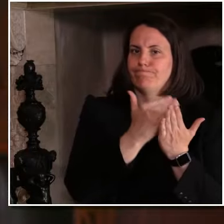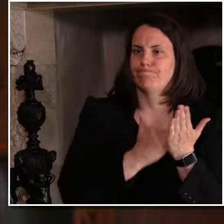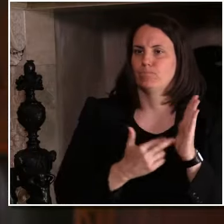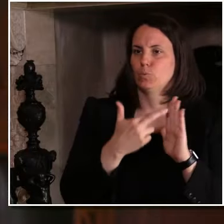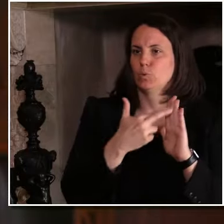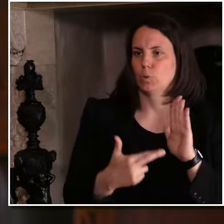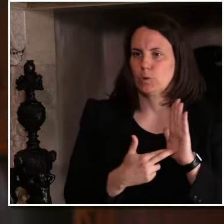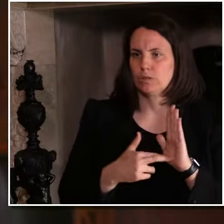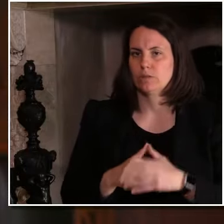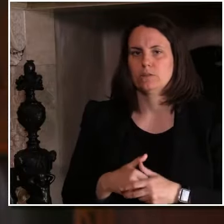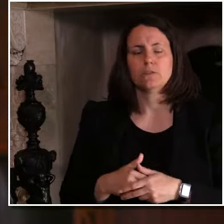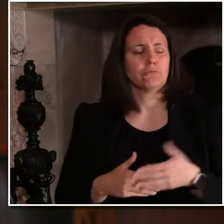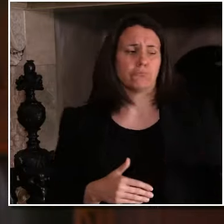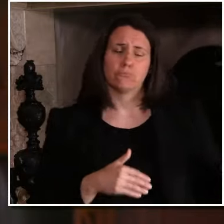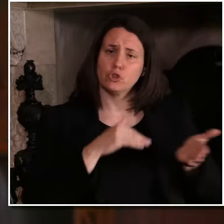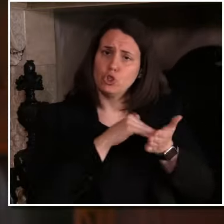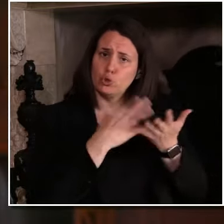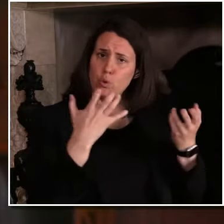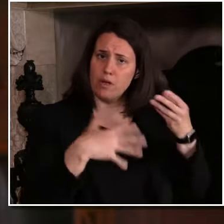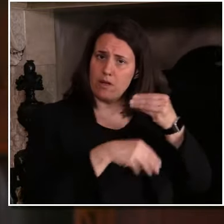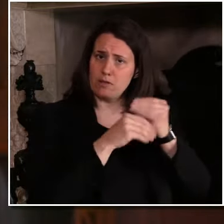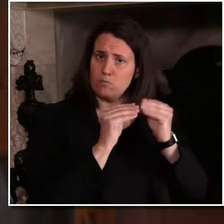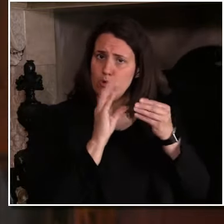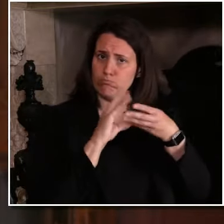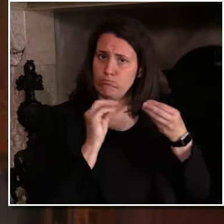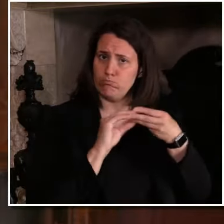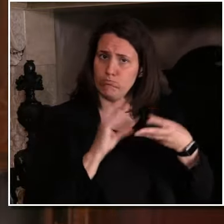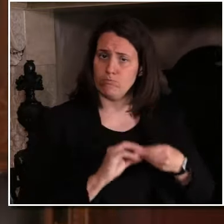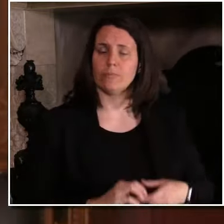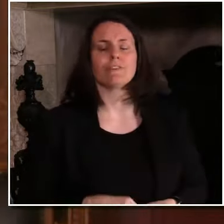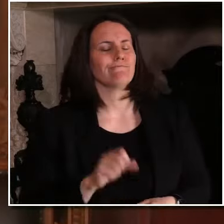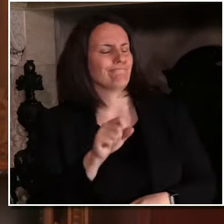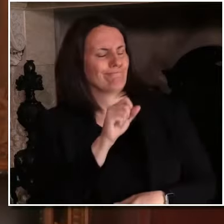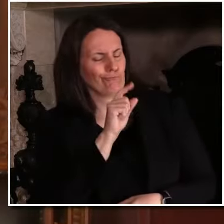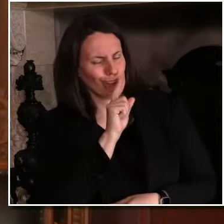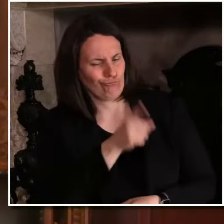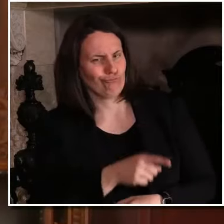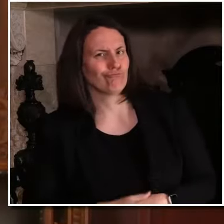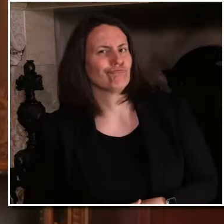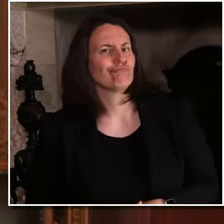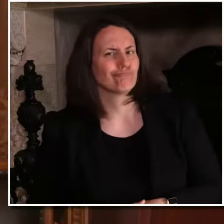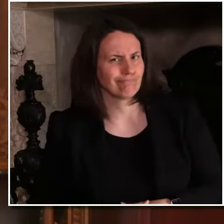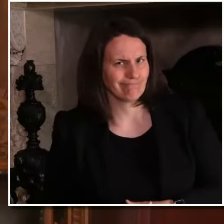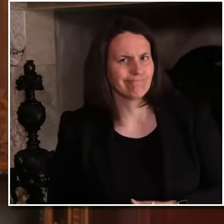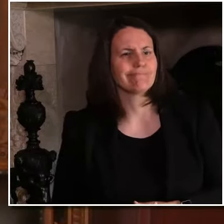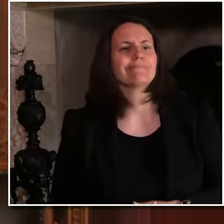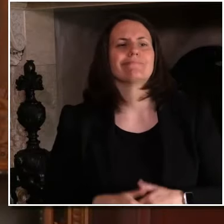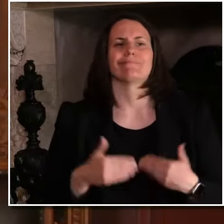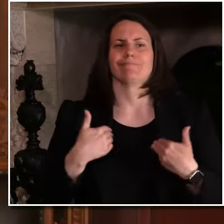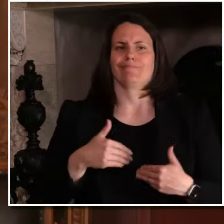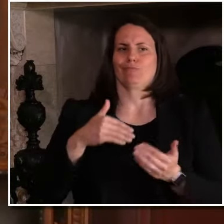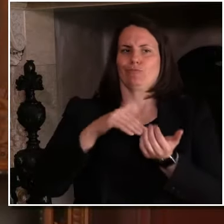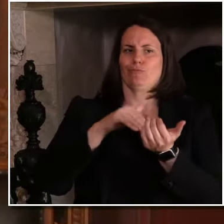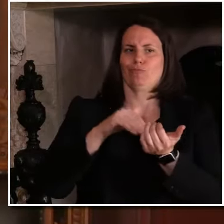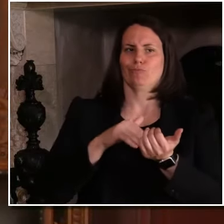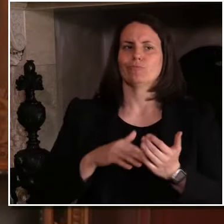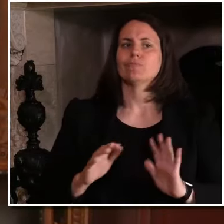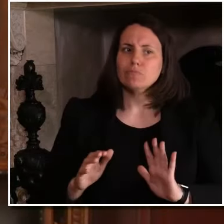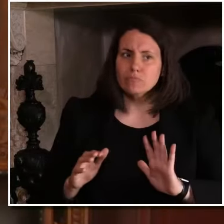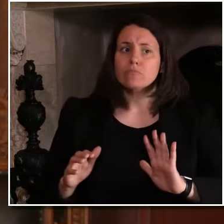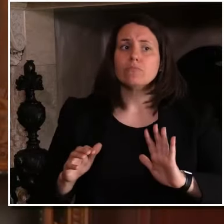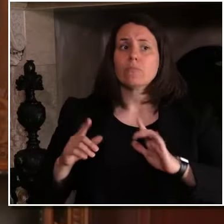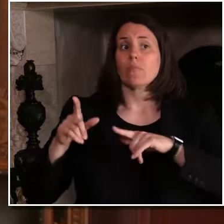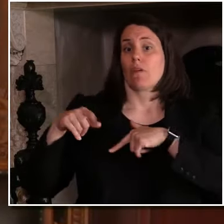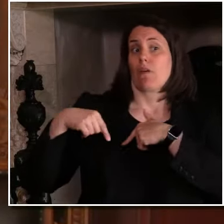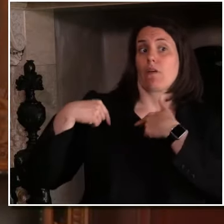Yeah, I'd elaborate just a bit that the activities to date have really been one of surge capacity for